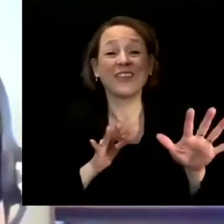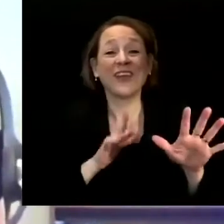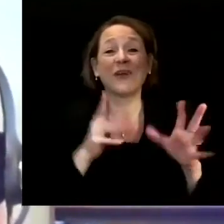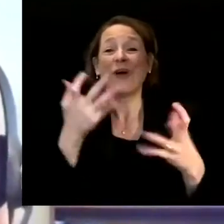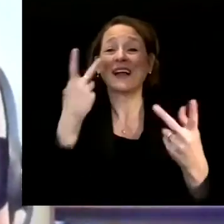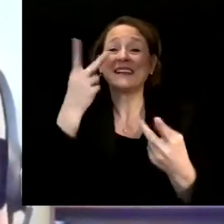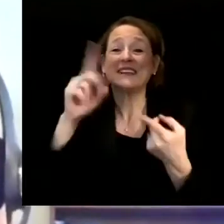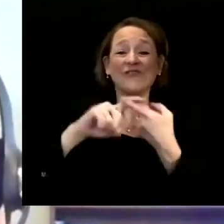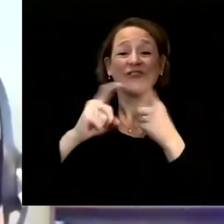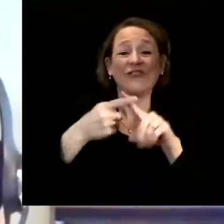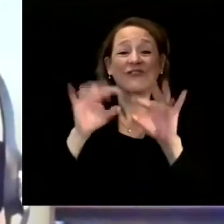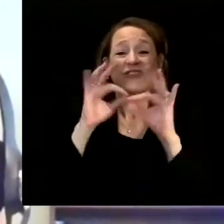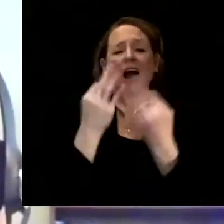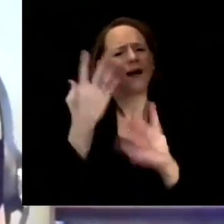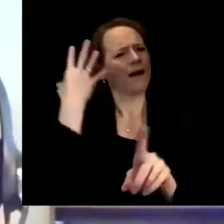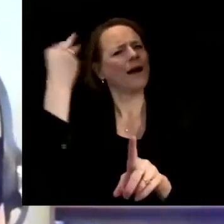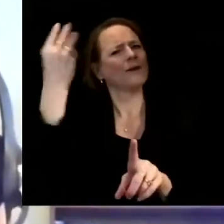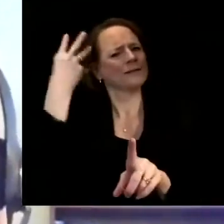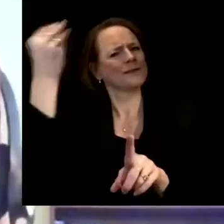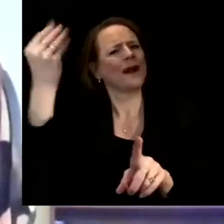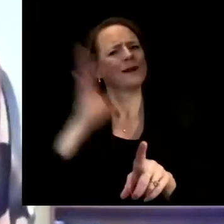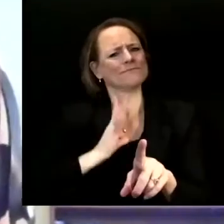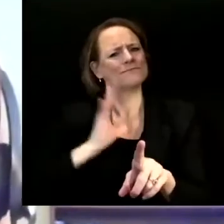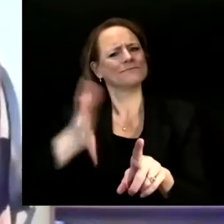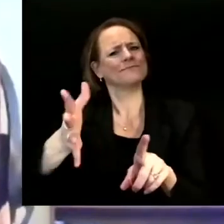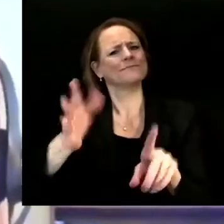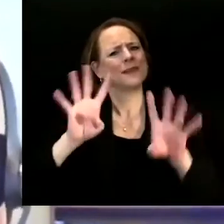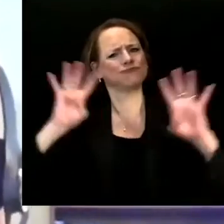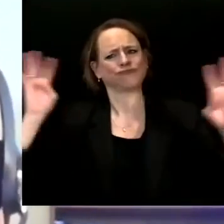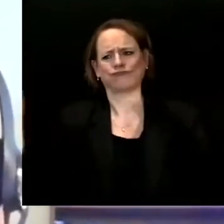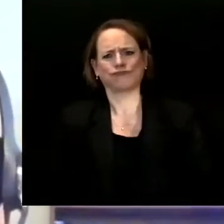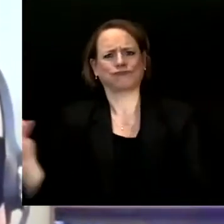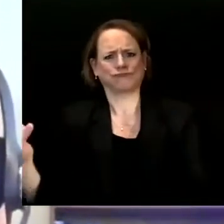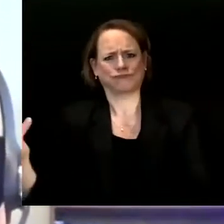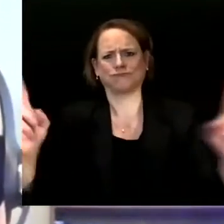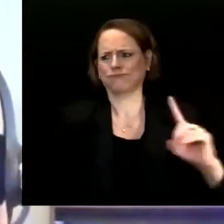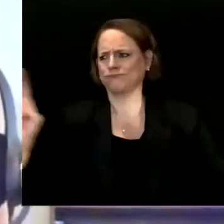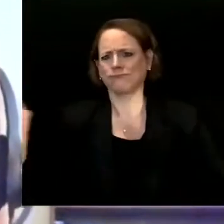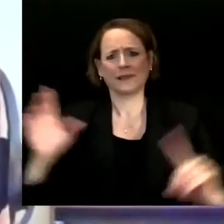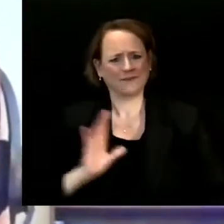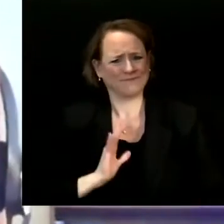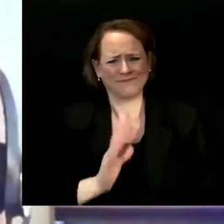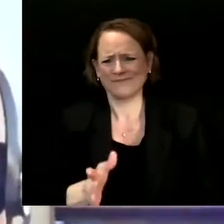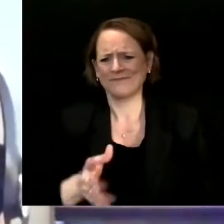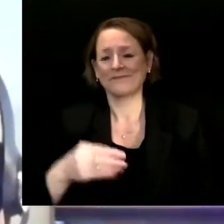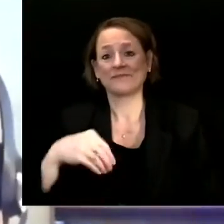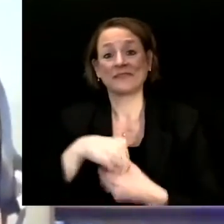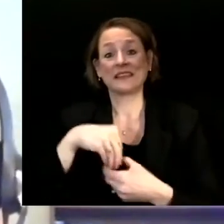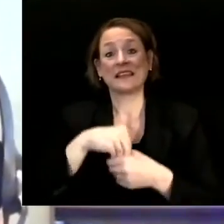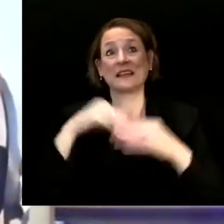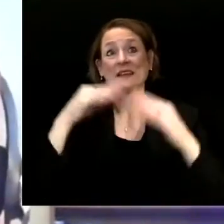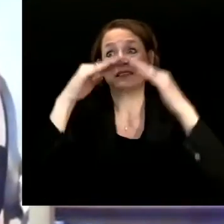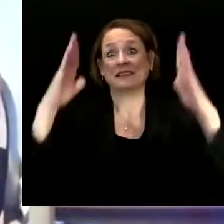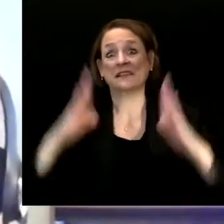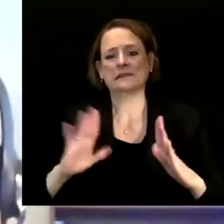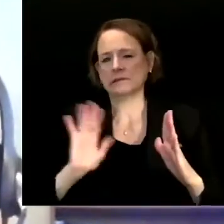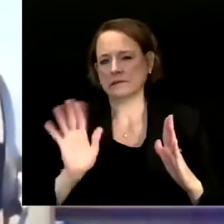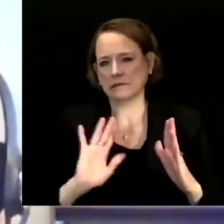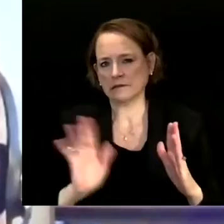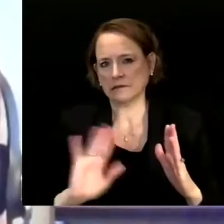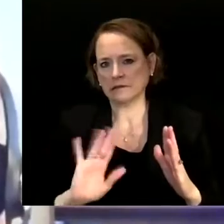weekend. So visit with your family outside, not inside, and keep 6 feet